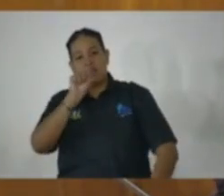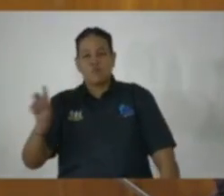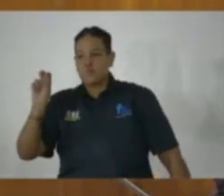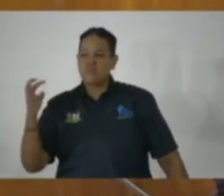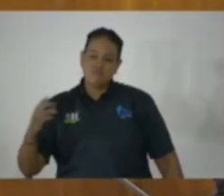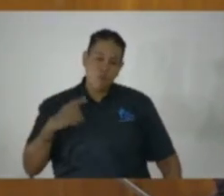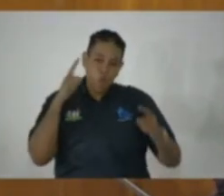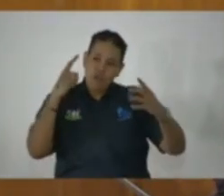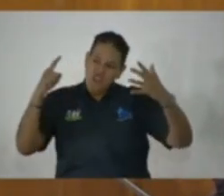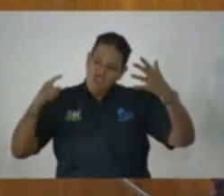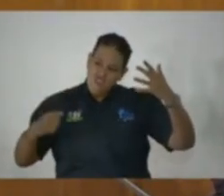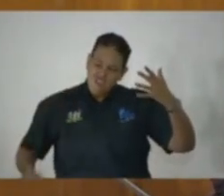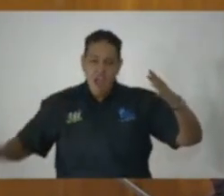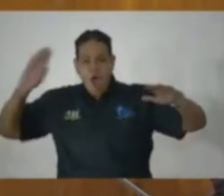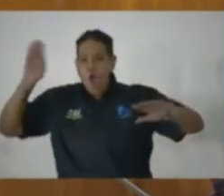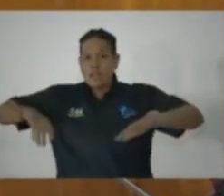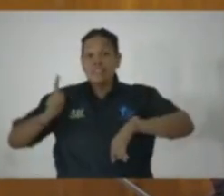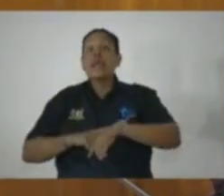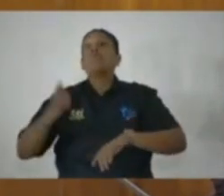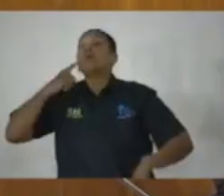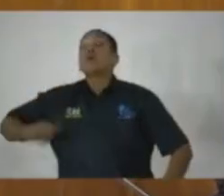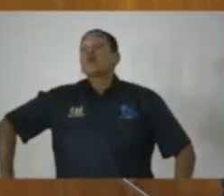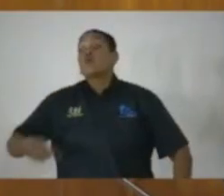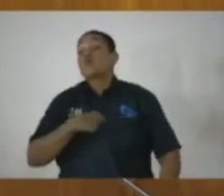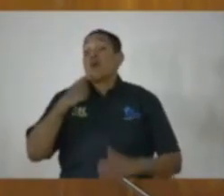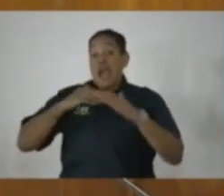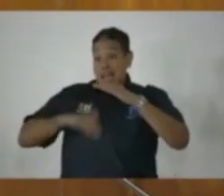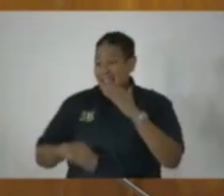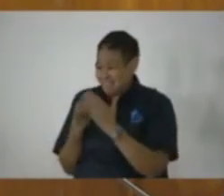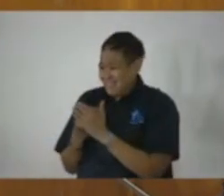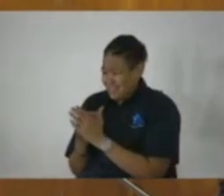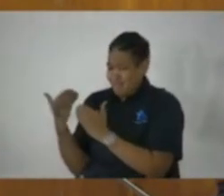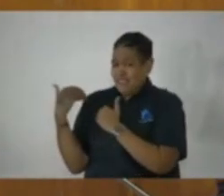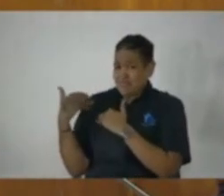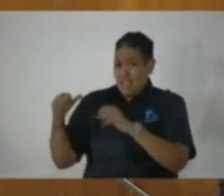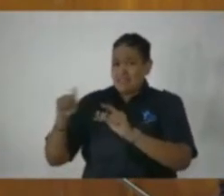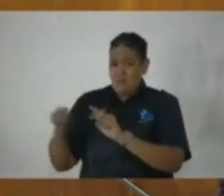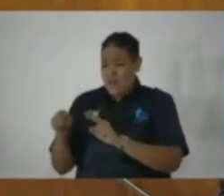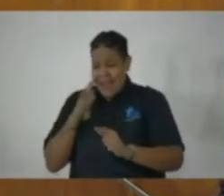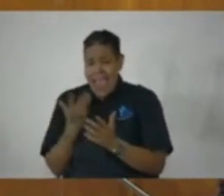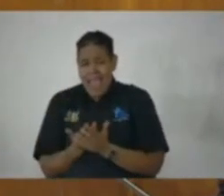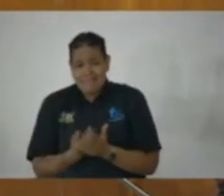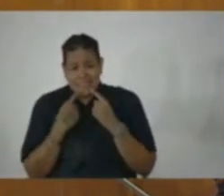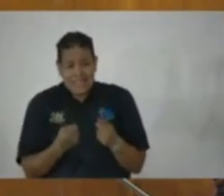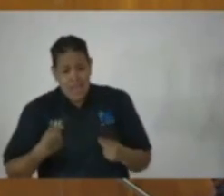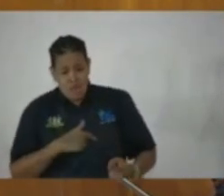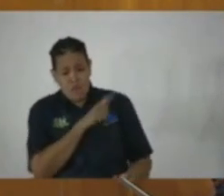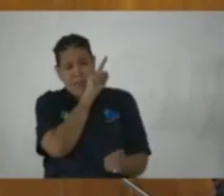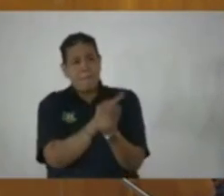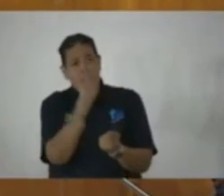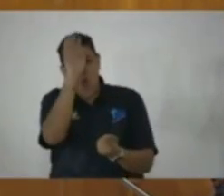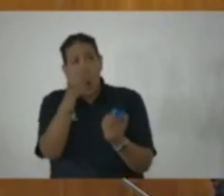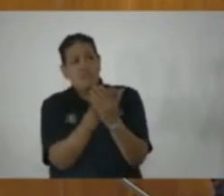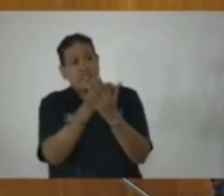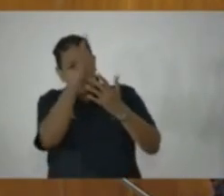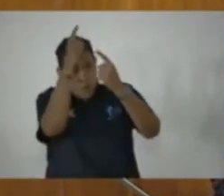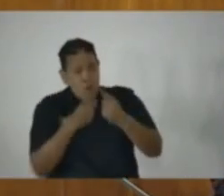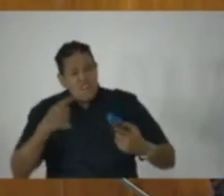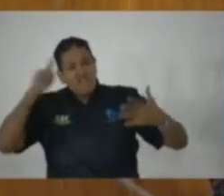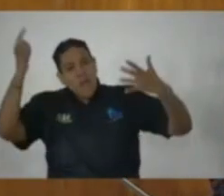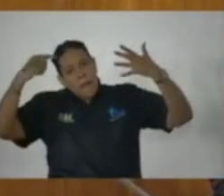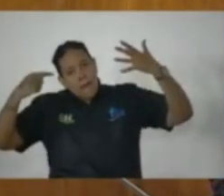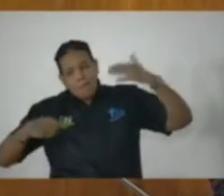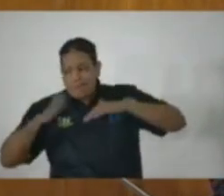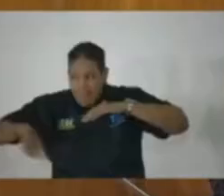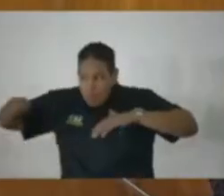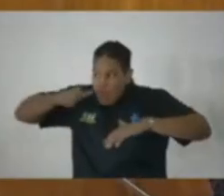16. They're saying that we are less fiscally responsible when the evidence said we met all our fiscal targets than those